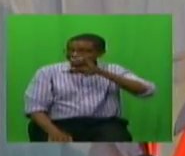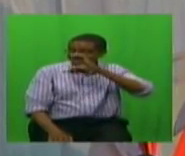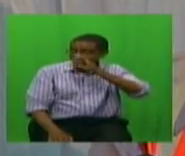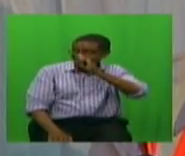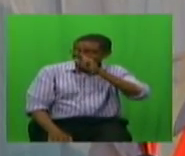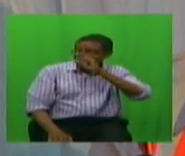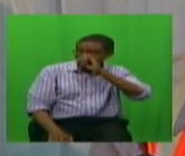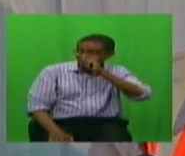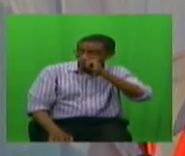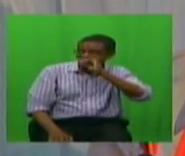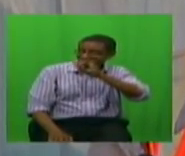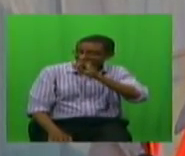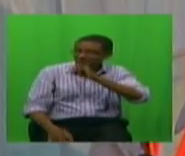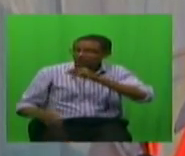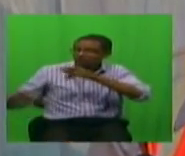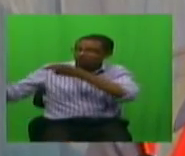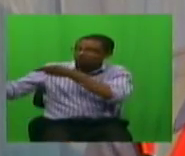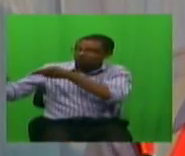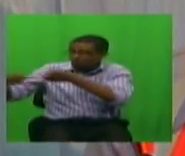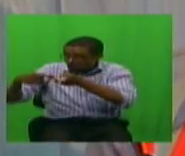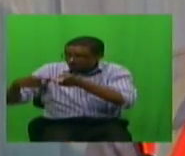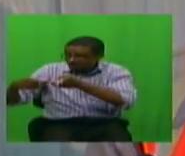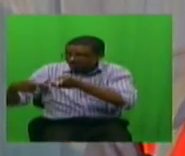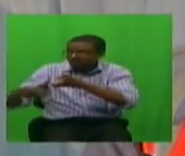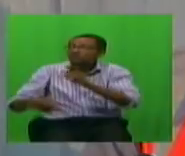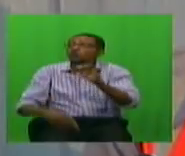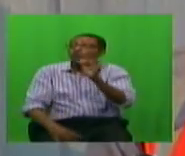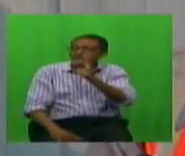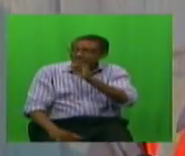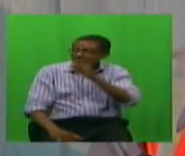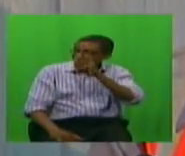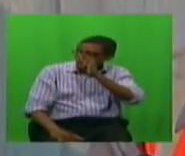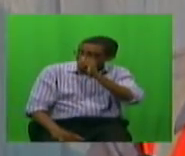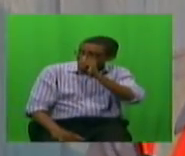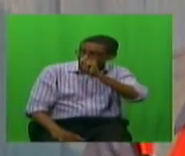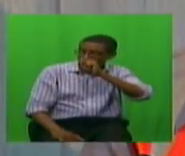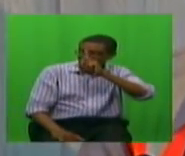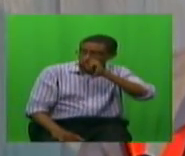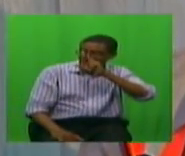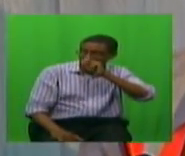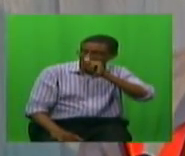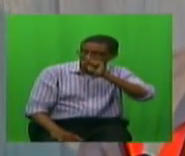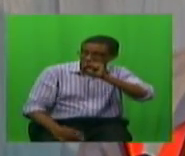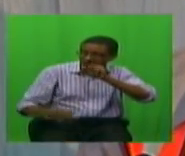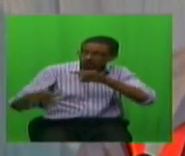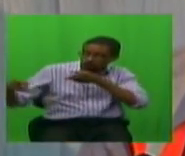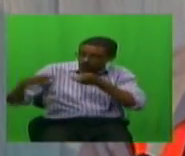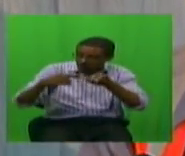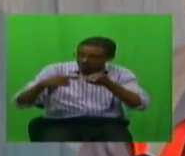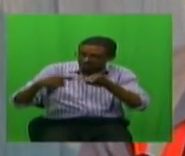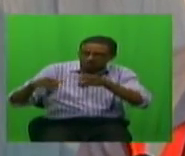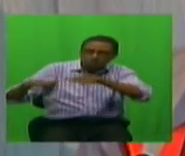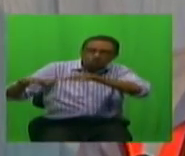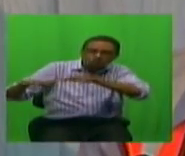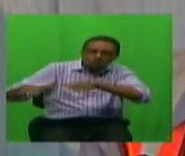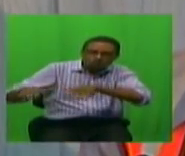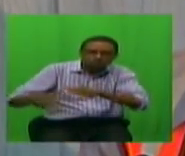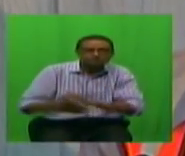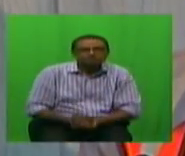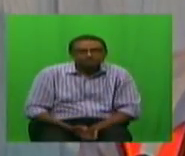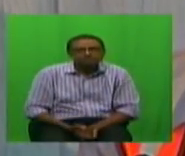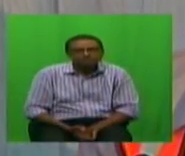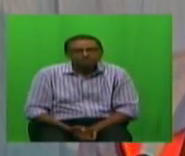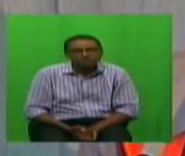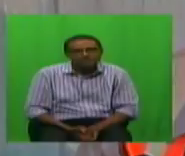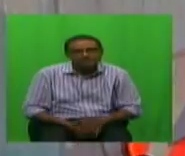level now. So the expansion of highways will technically assist us in times